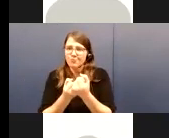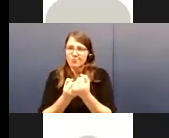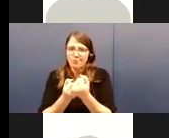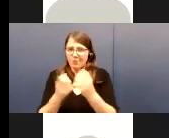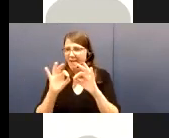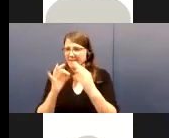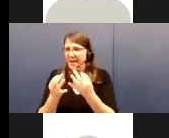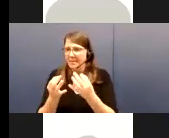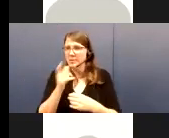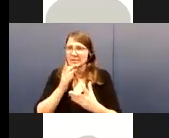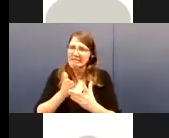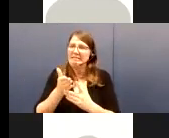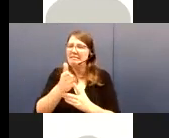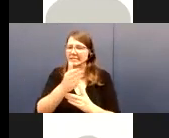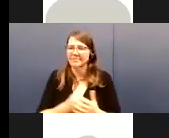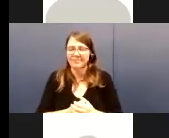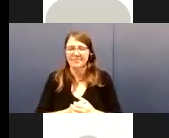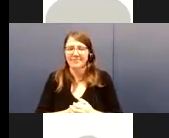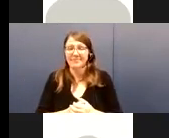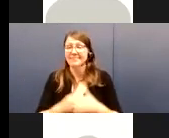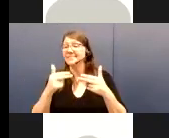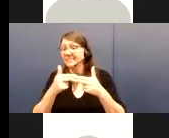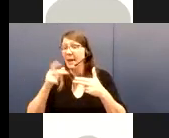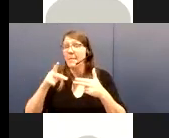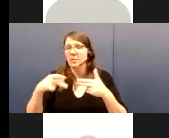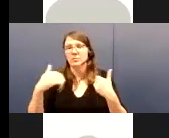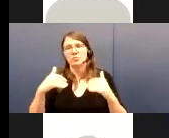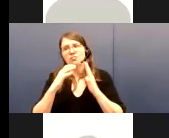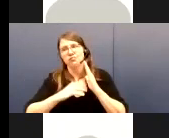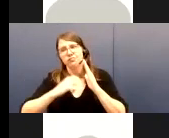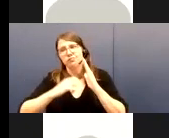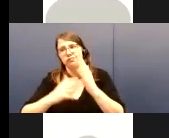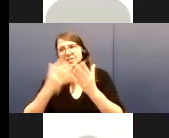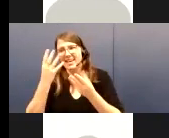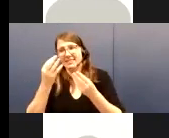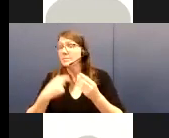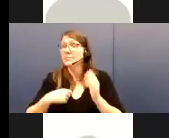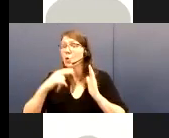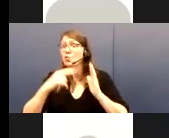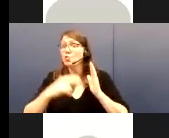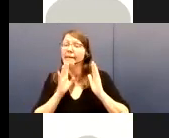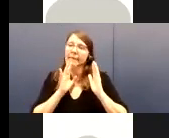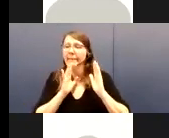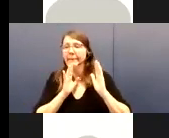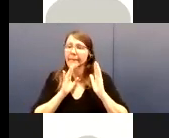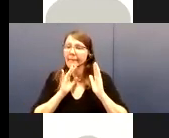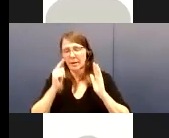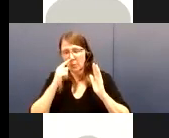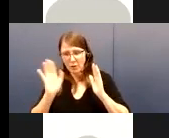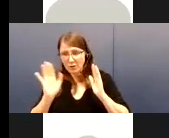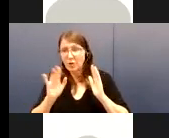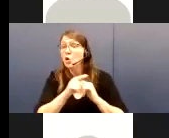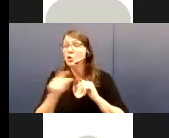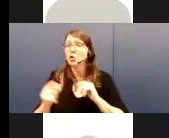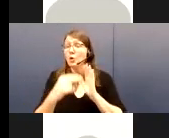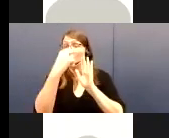I have a lot of information on these slides, and I know I do. I'm not going to read them. I don't want you to read them while we're having this conversation, although it is a